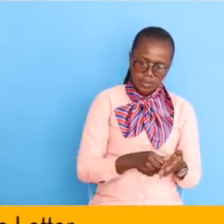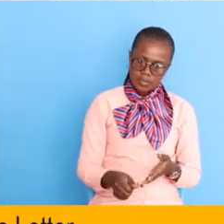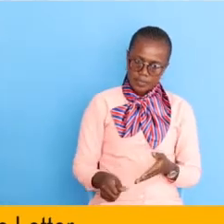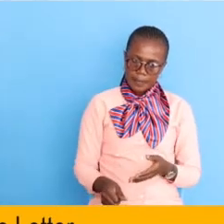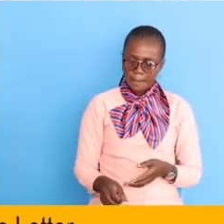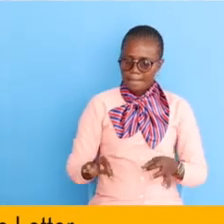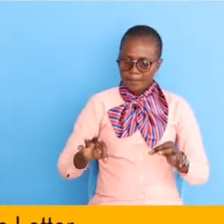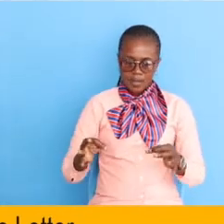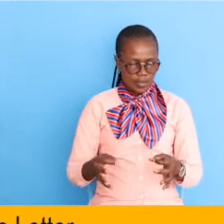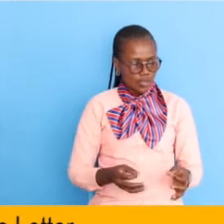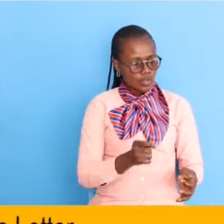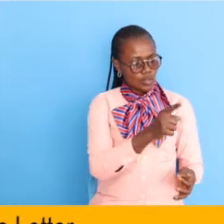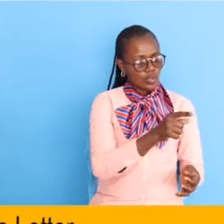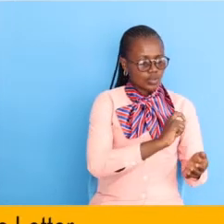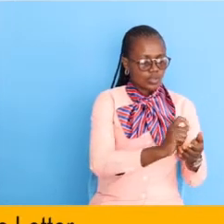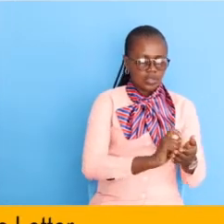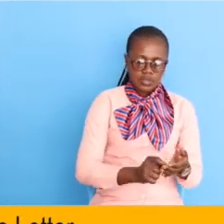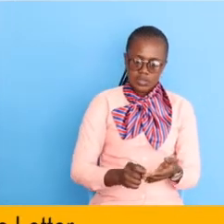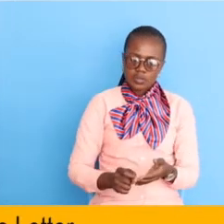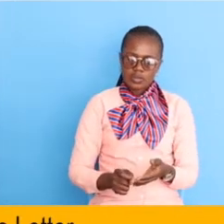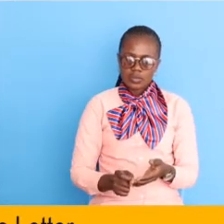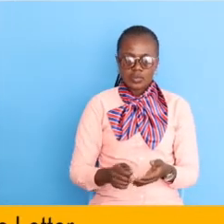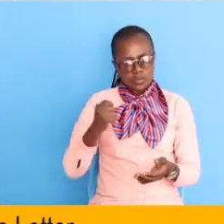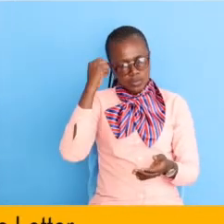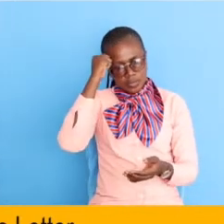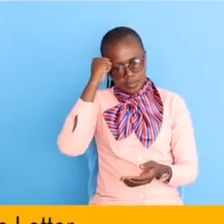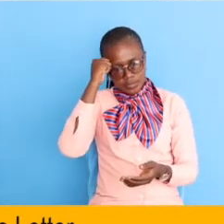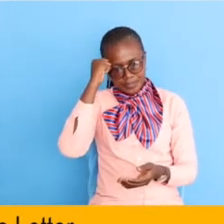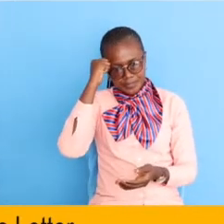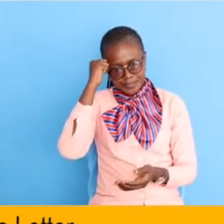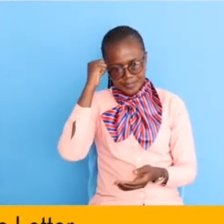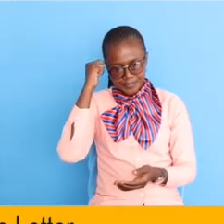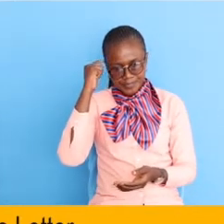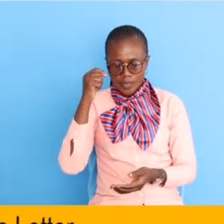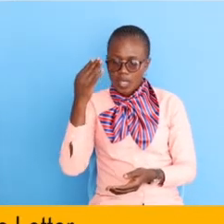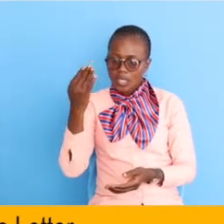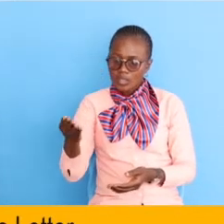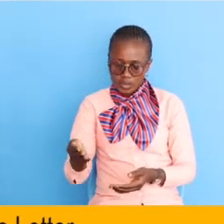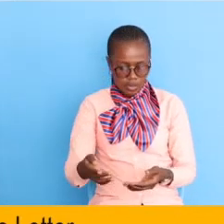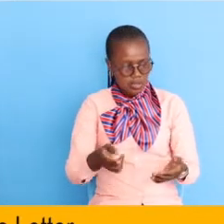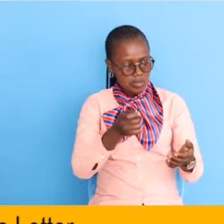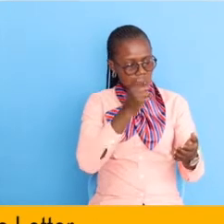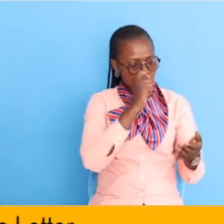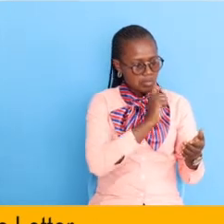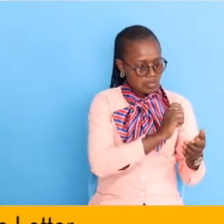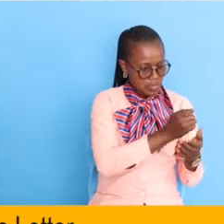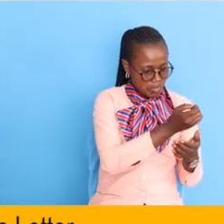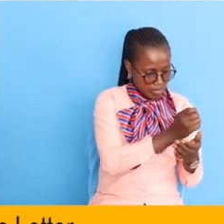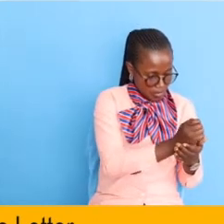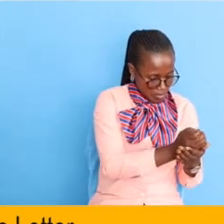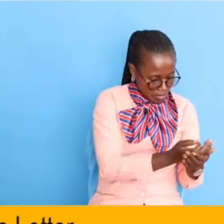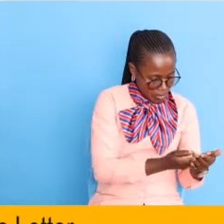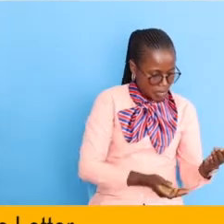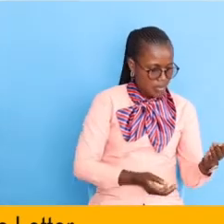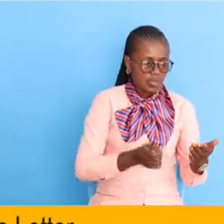letter of a reminder? Because this is a reminding note. But we want to see